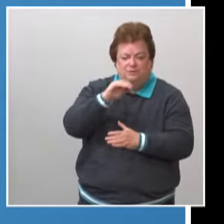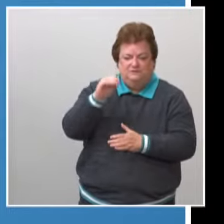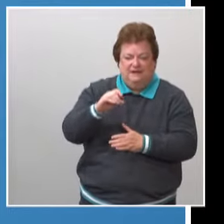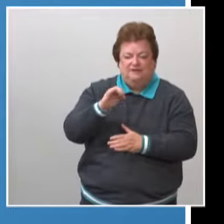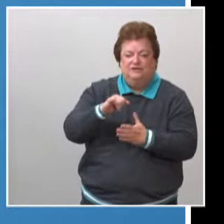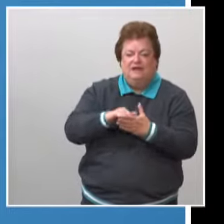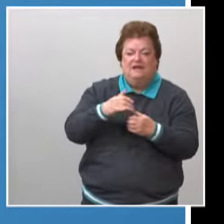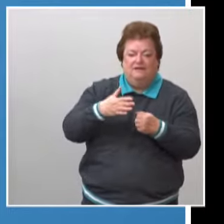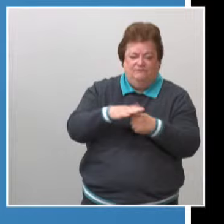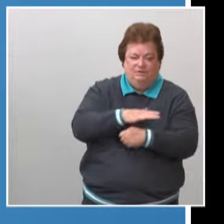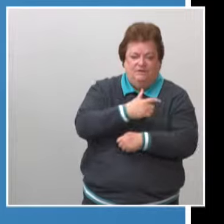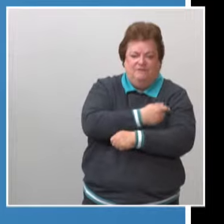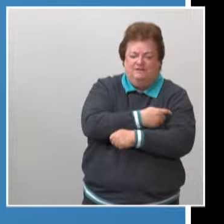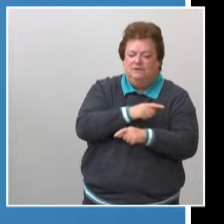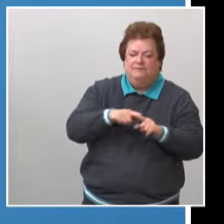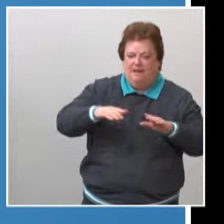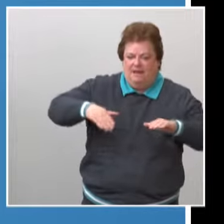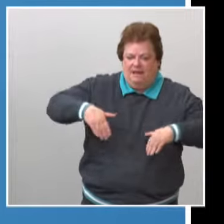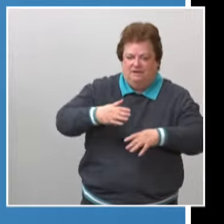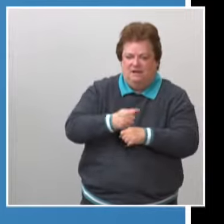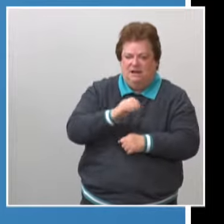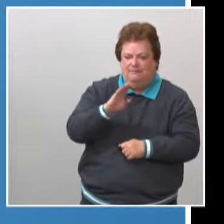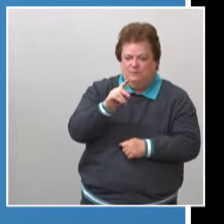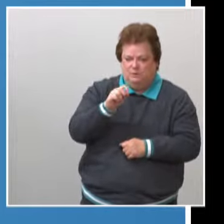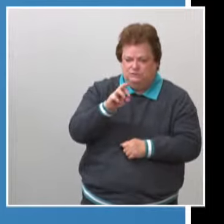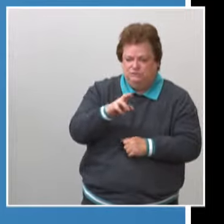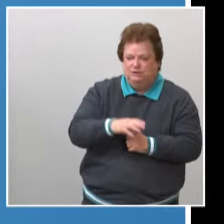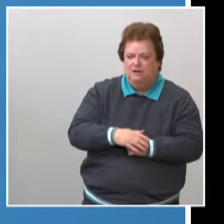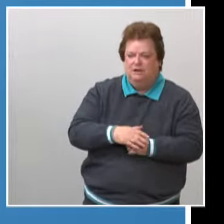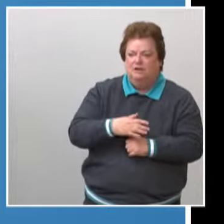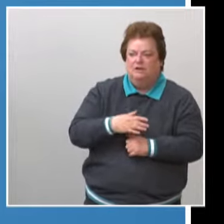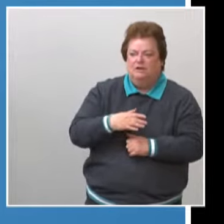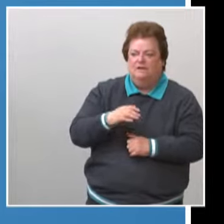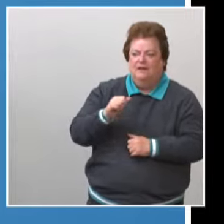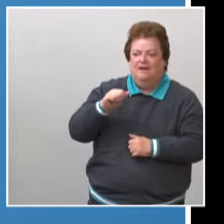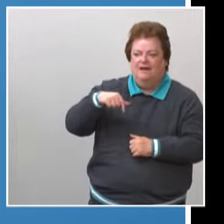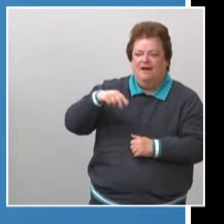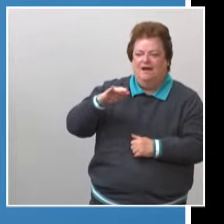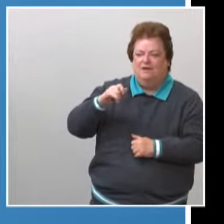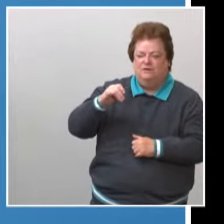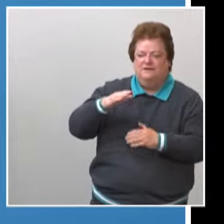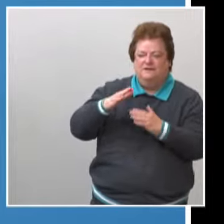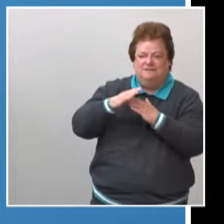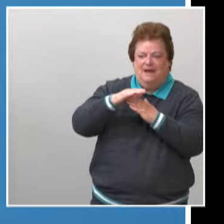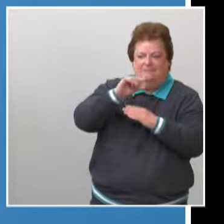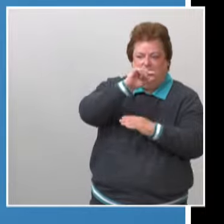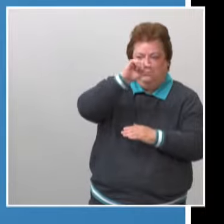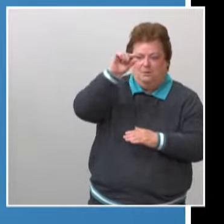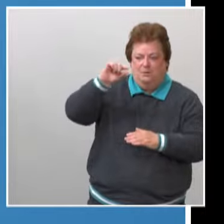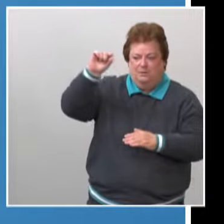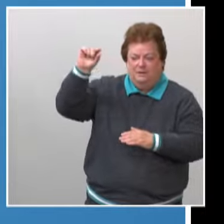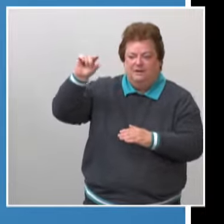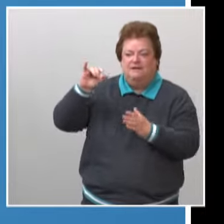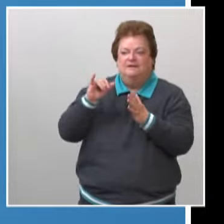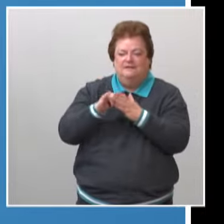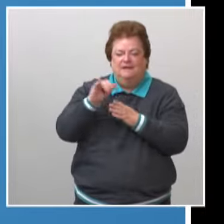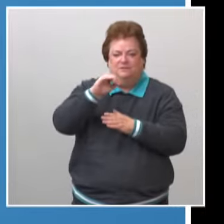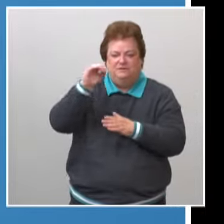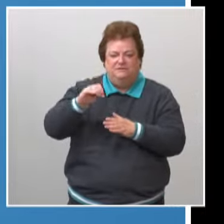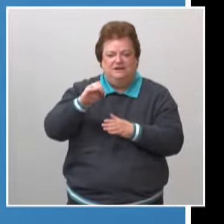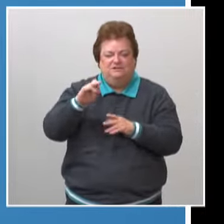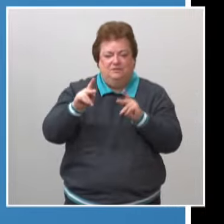is fully vaccinated but has yet to receive their booster dose. The aqua-colored section at the upper portion of each column is the percentage